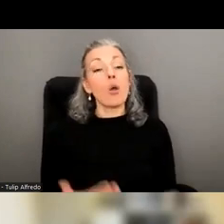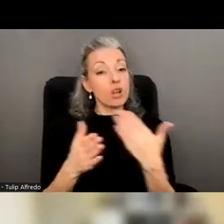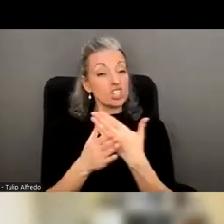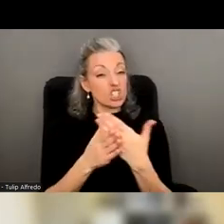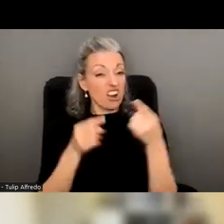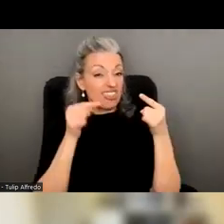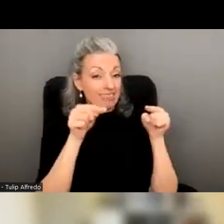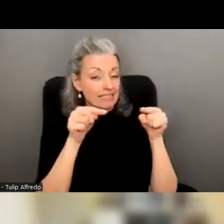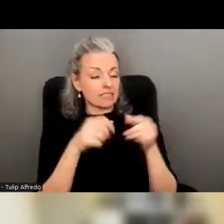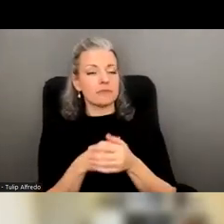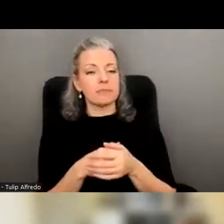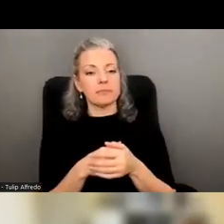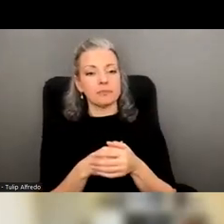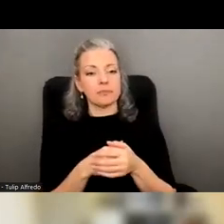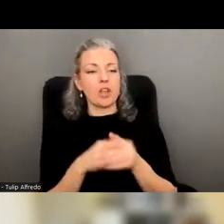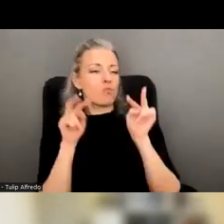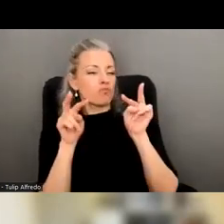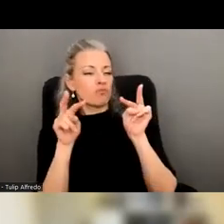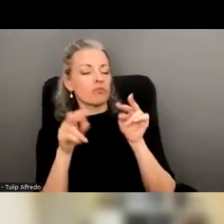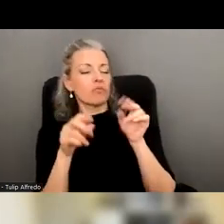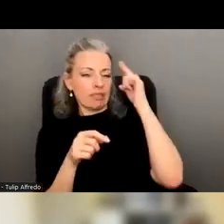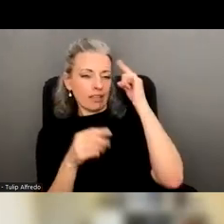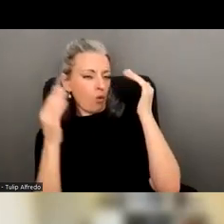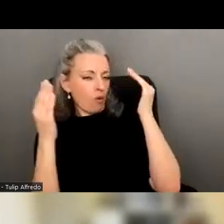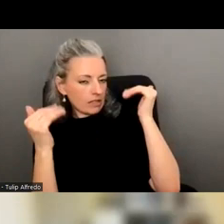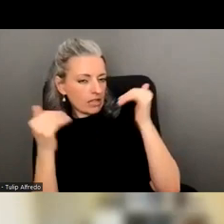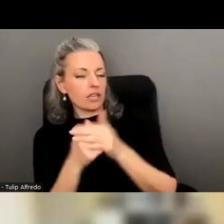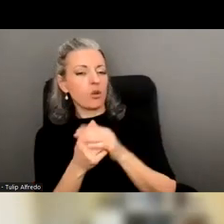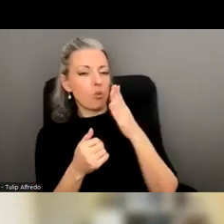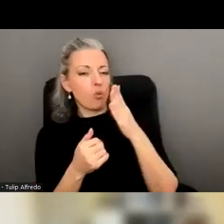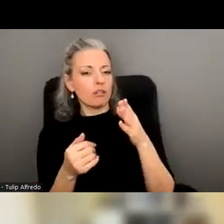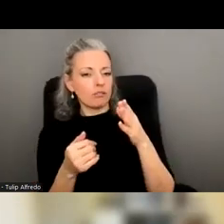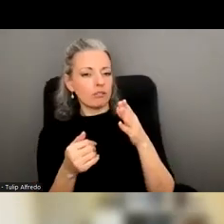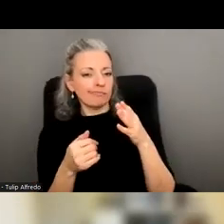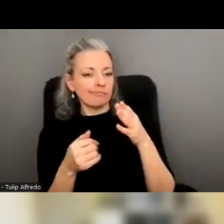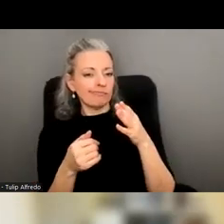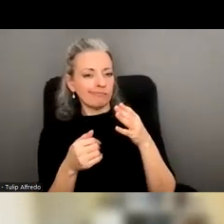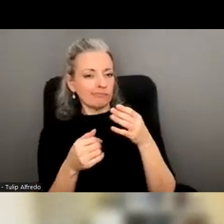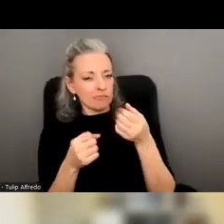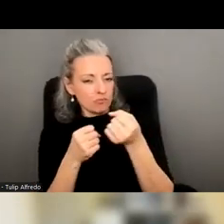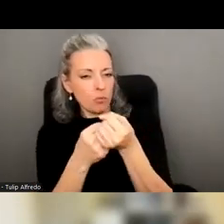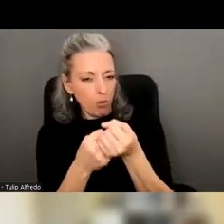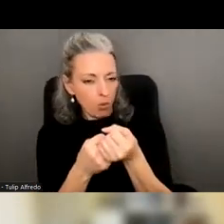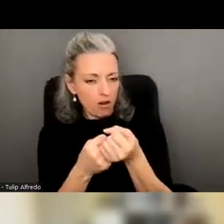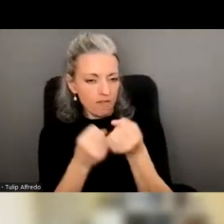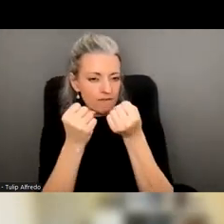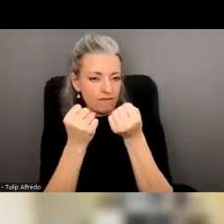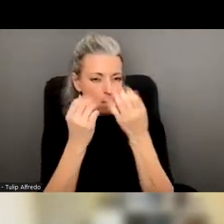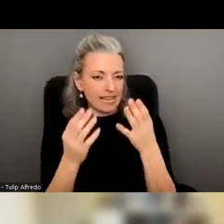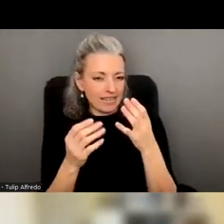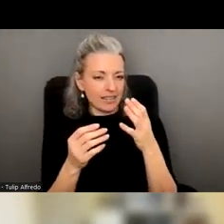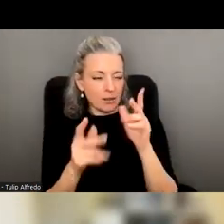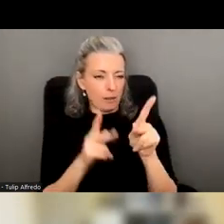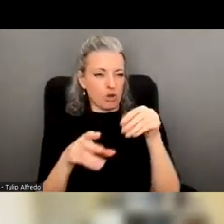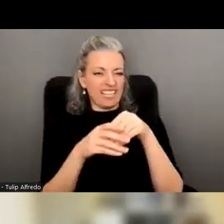final products that we're anticipating that we think hopefully will be beneficial for lots of stakeholders, lots of folks in